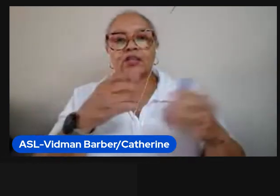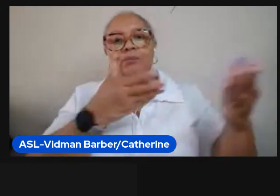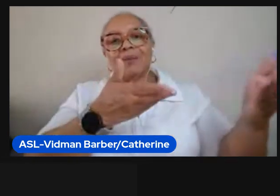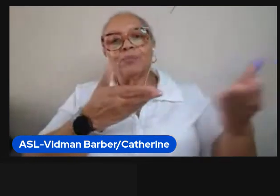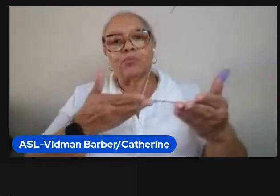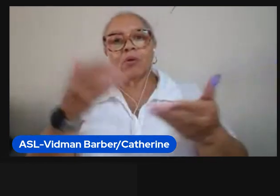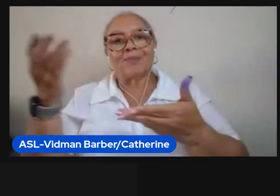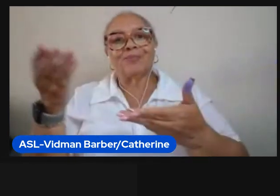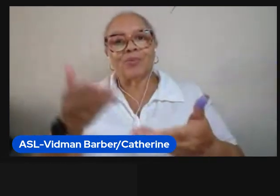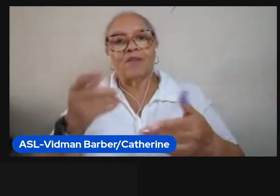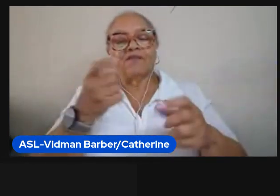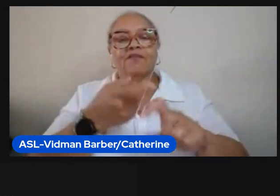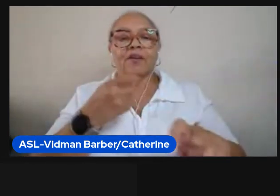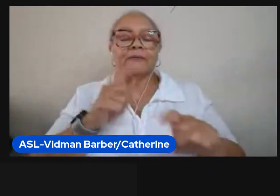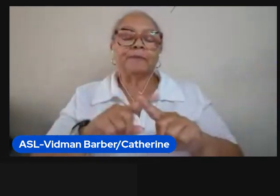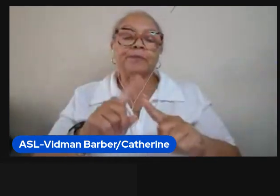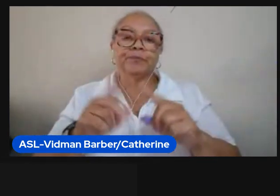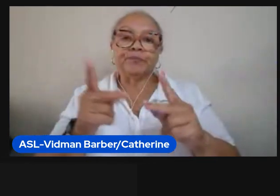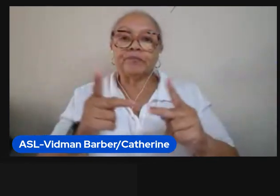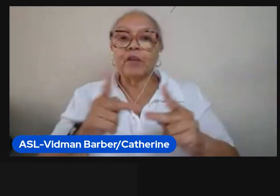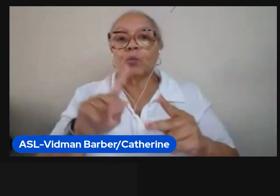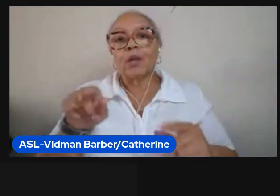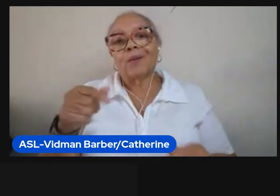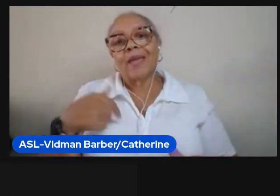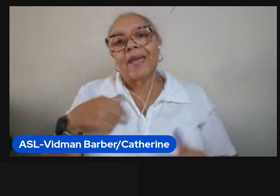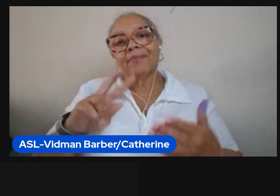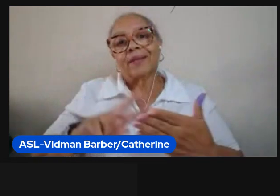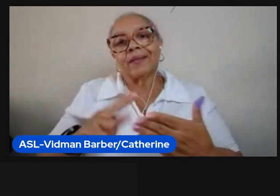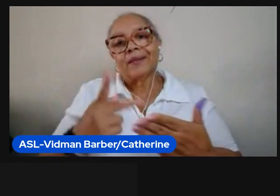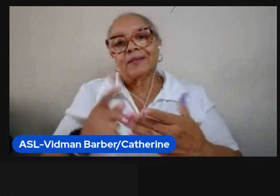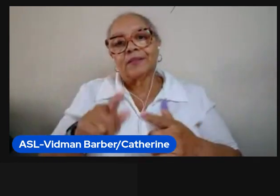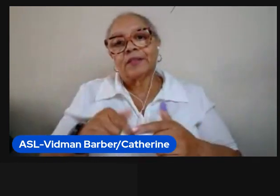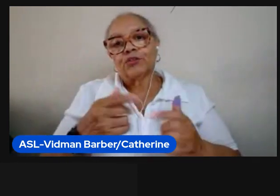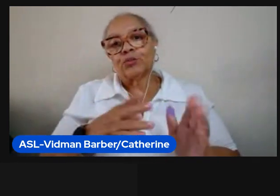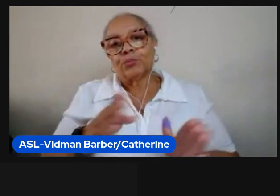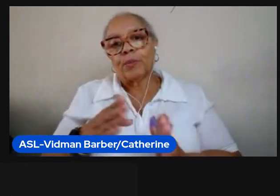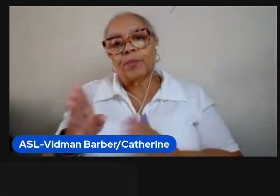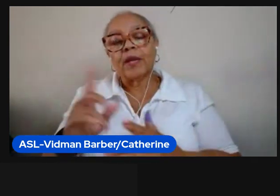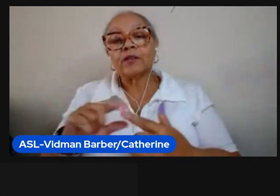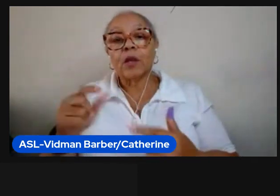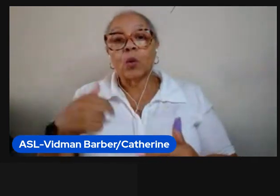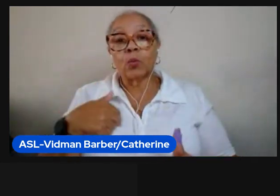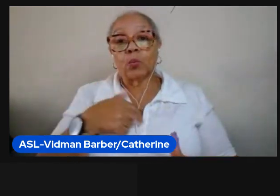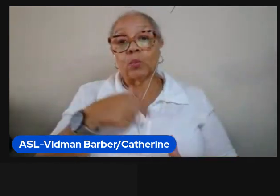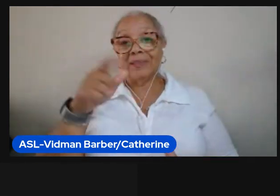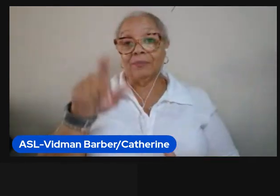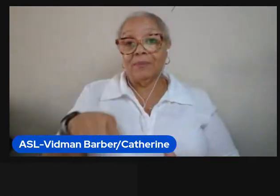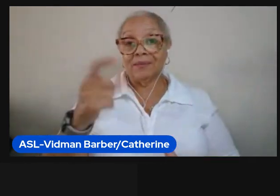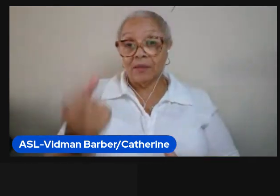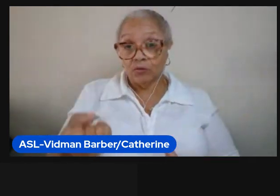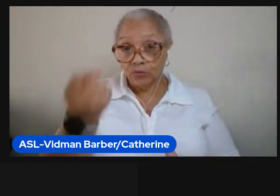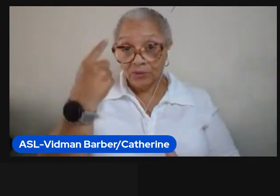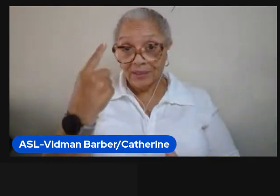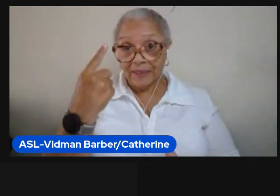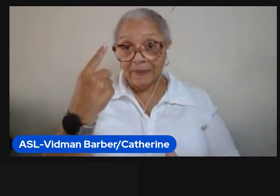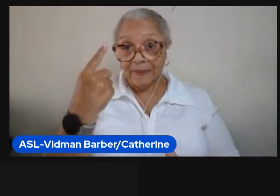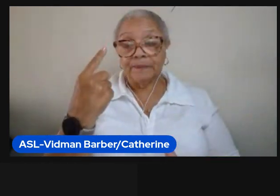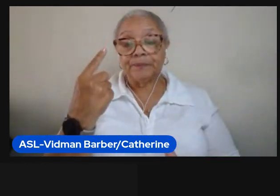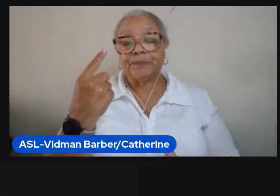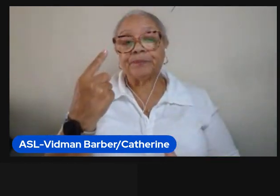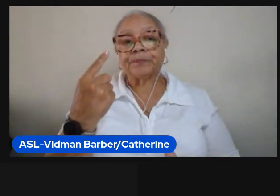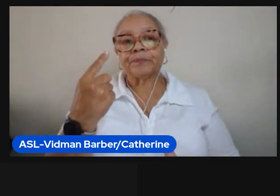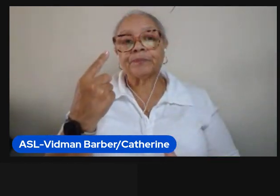we just have maybe the kitchen to prepare it. So we need to understand